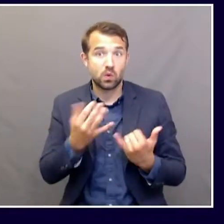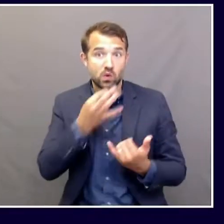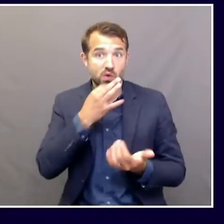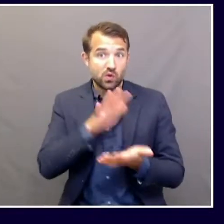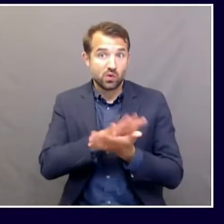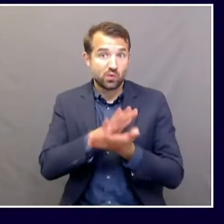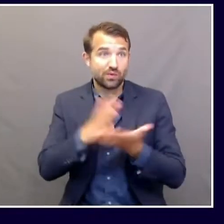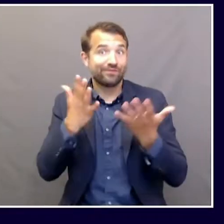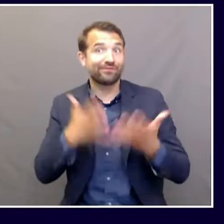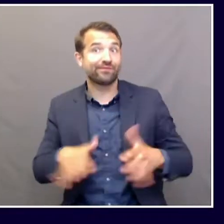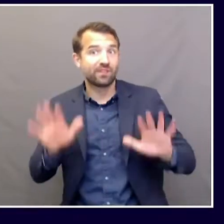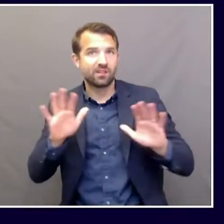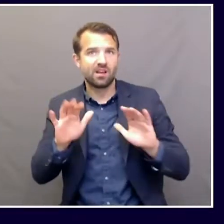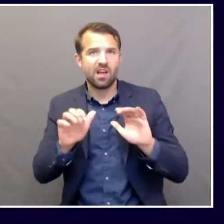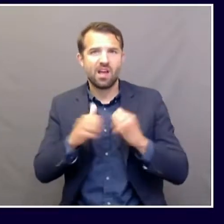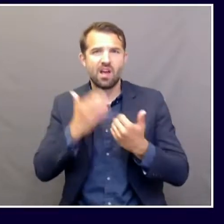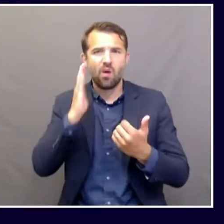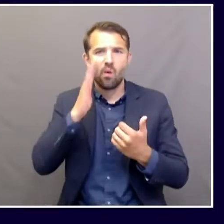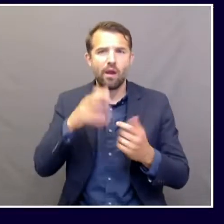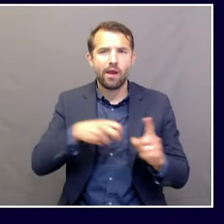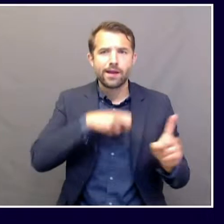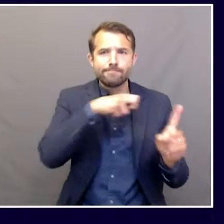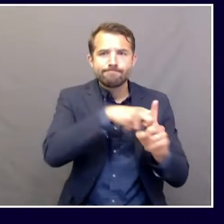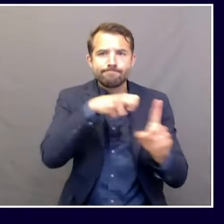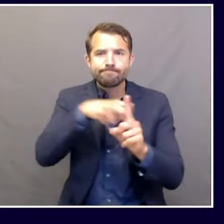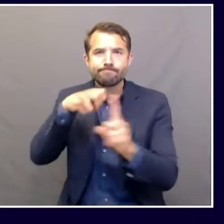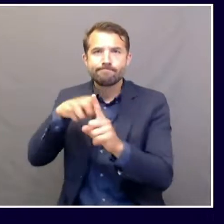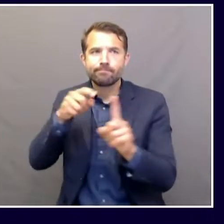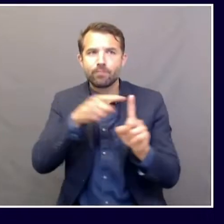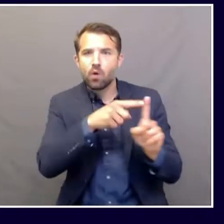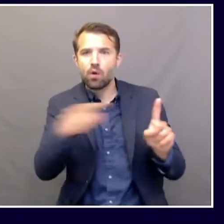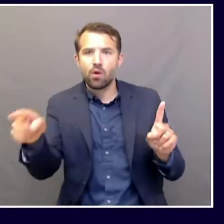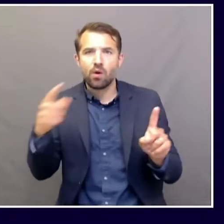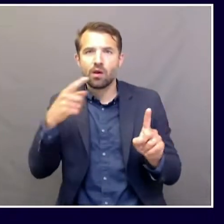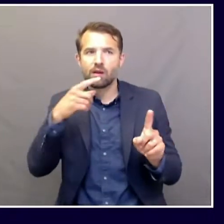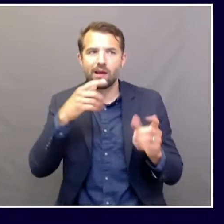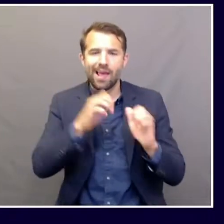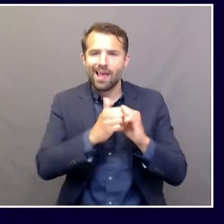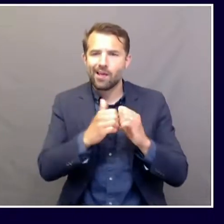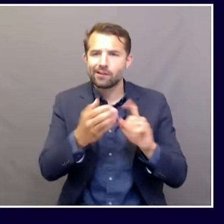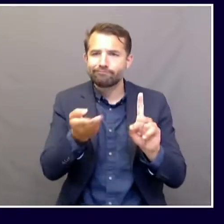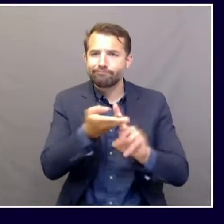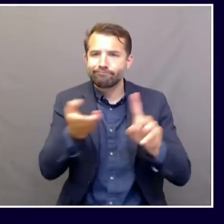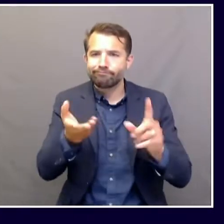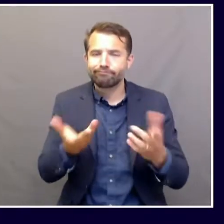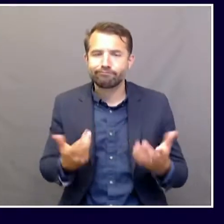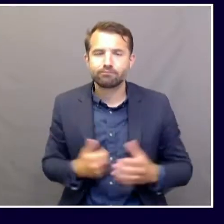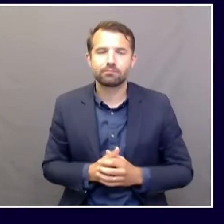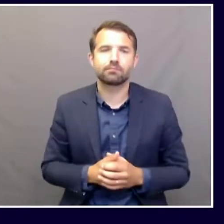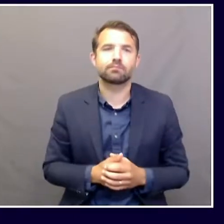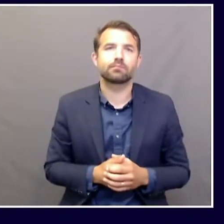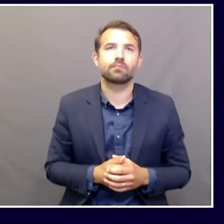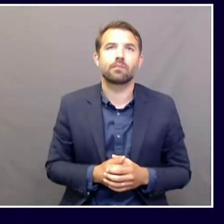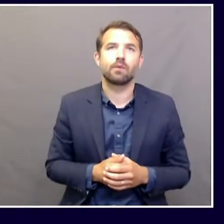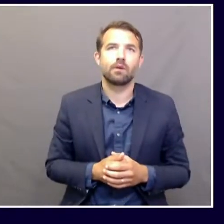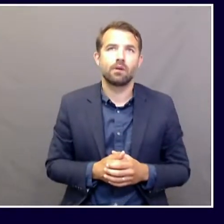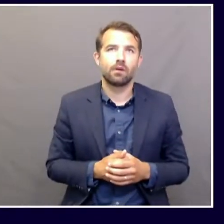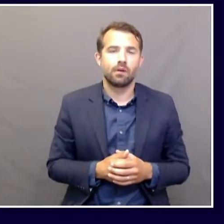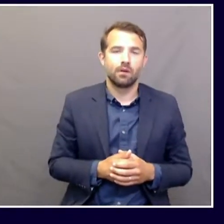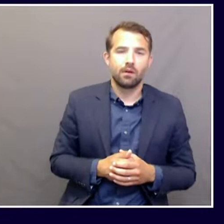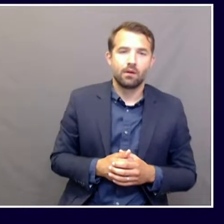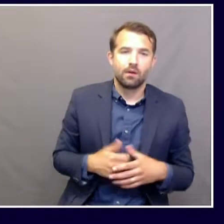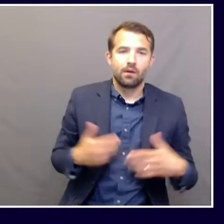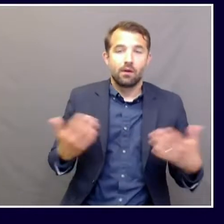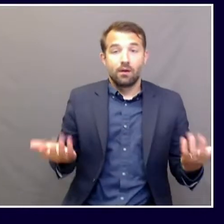specifically? Yes, we're trying to make sure that access is not the reason why 12